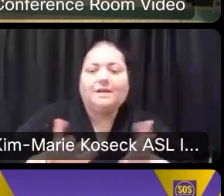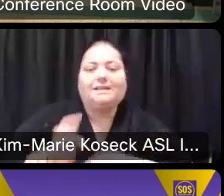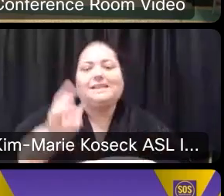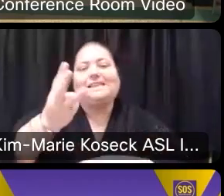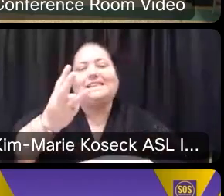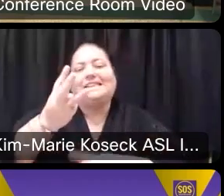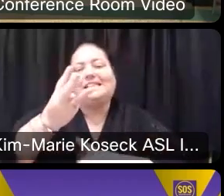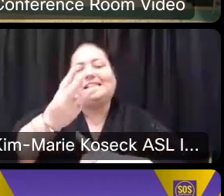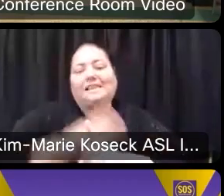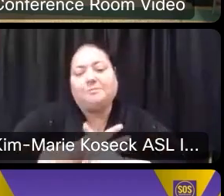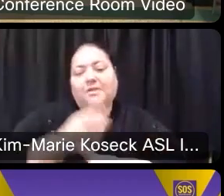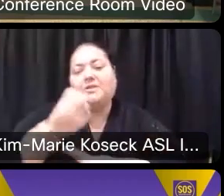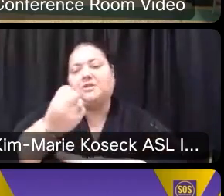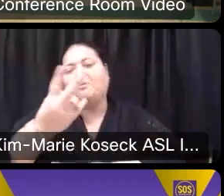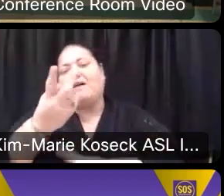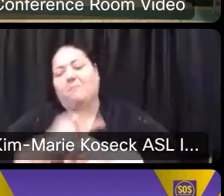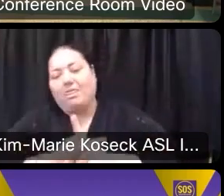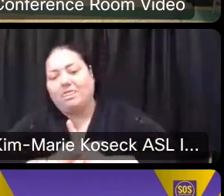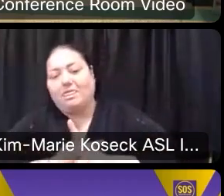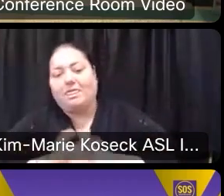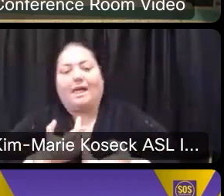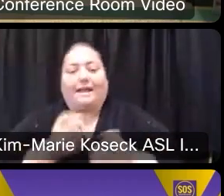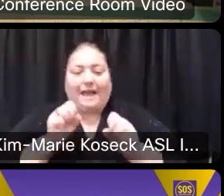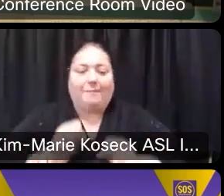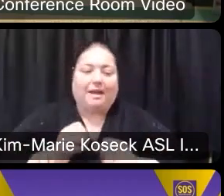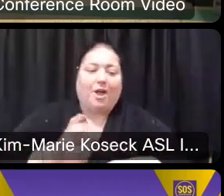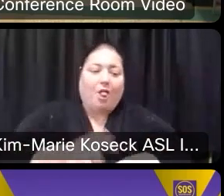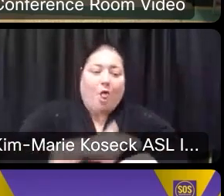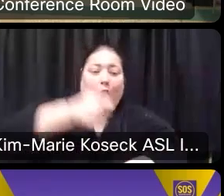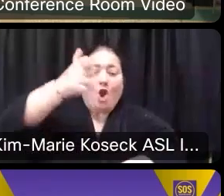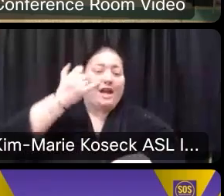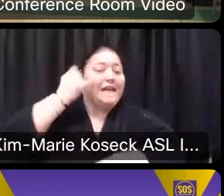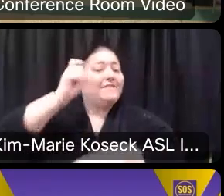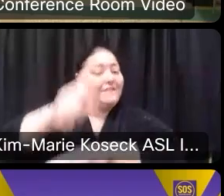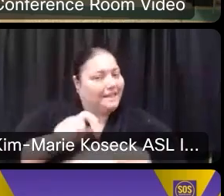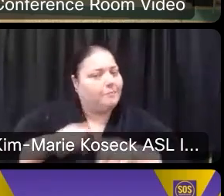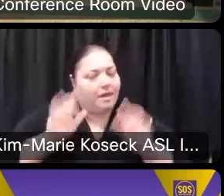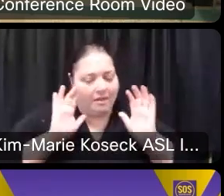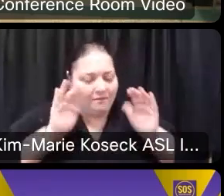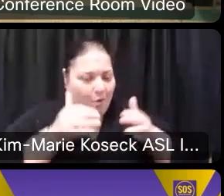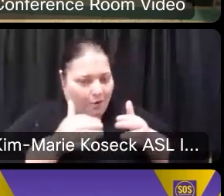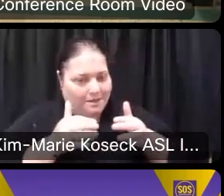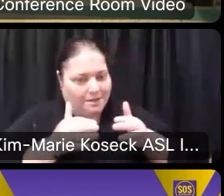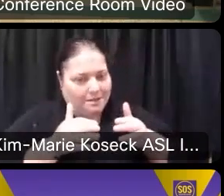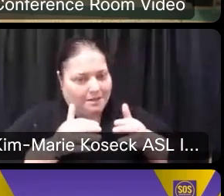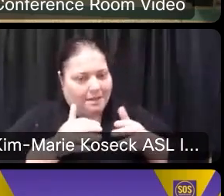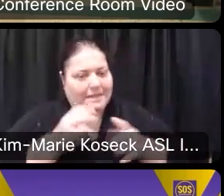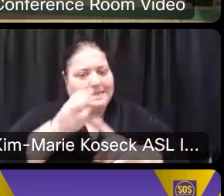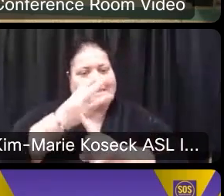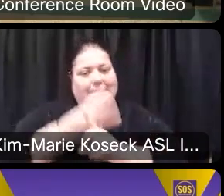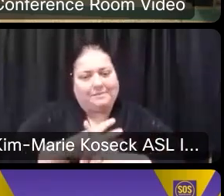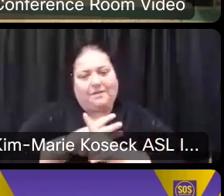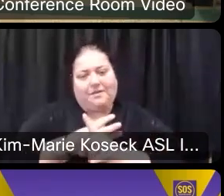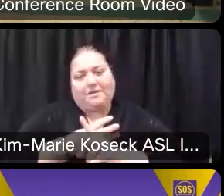to 12 months. It can be longer as needed. But the focus really is on getting the